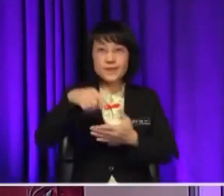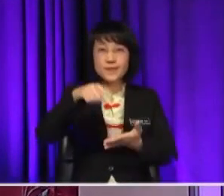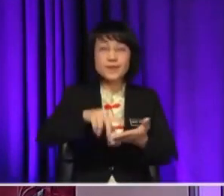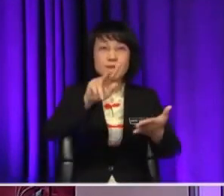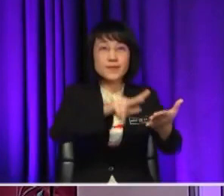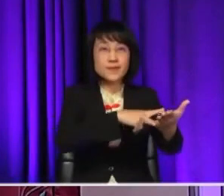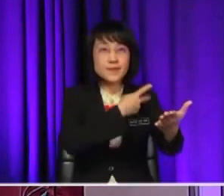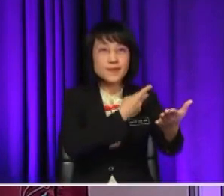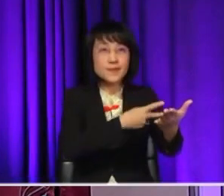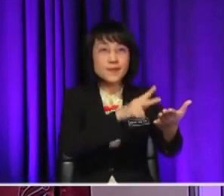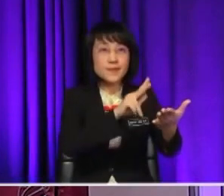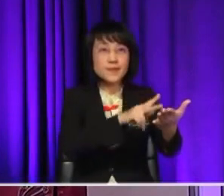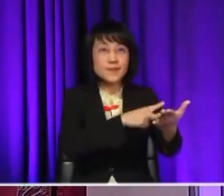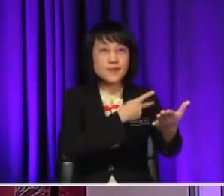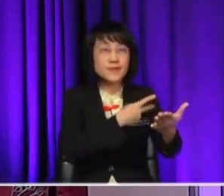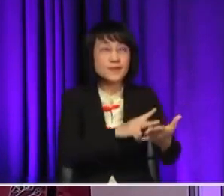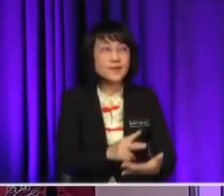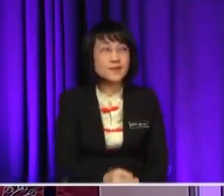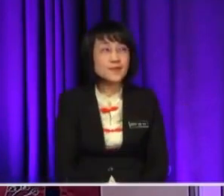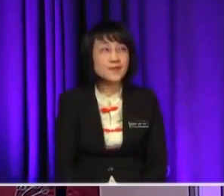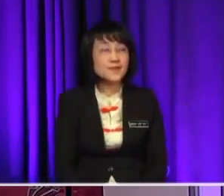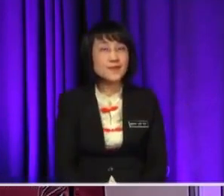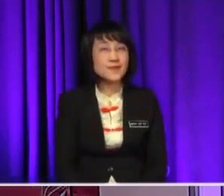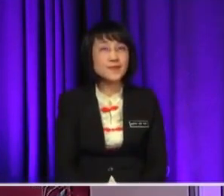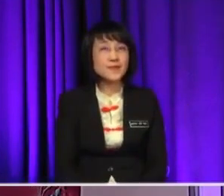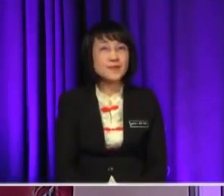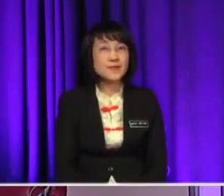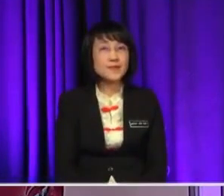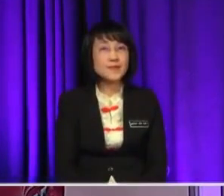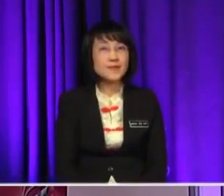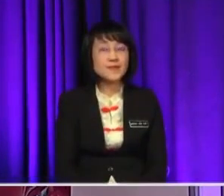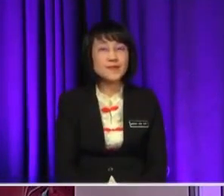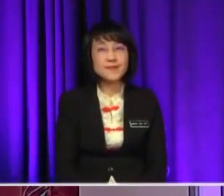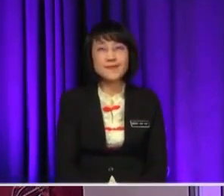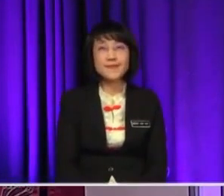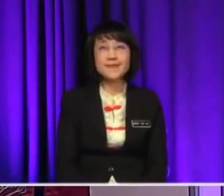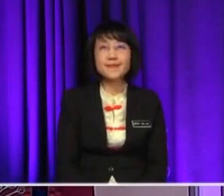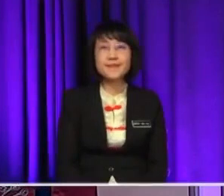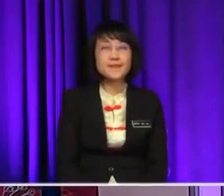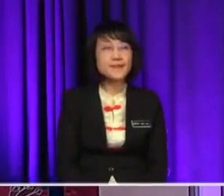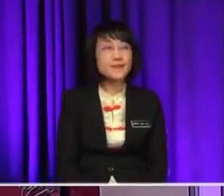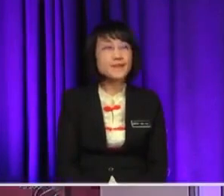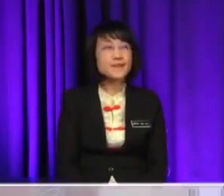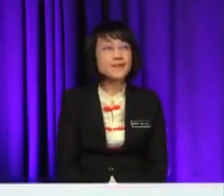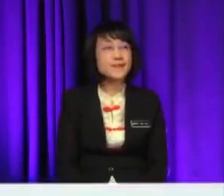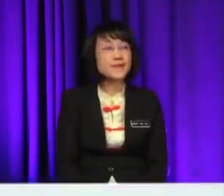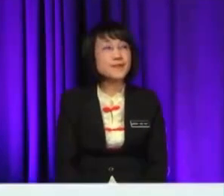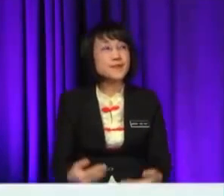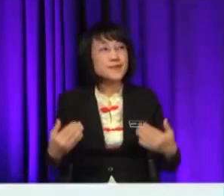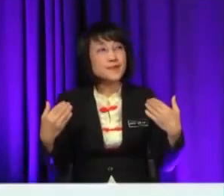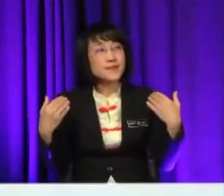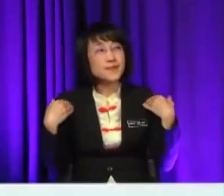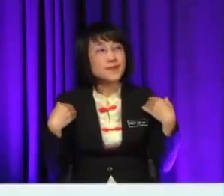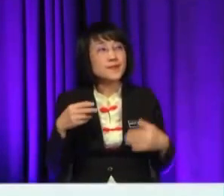going to say it again. Okay. It's too long, right? Okay, now we have two stanzas here.